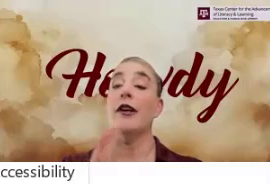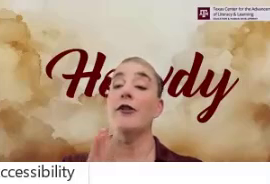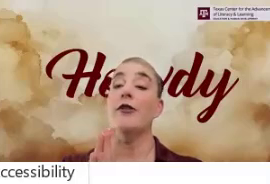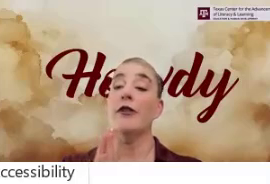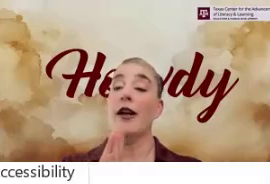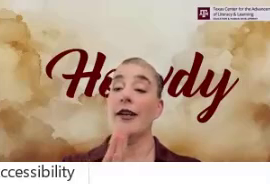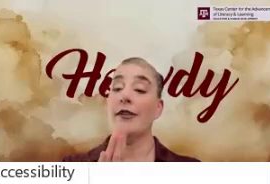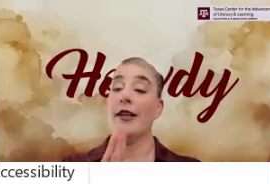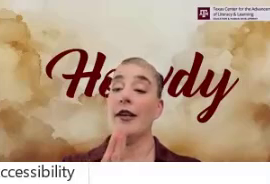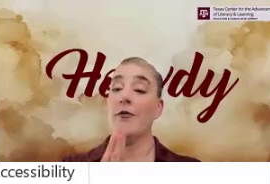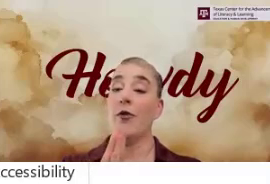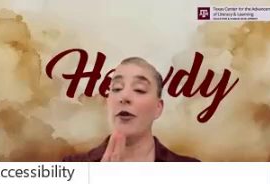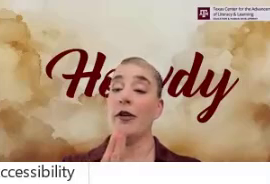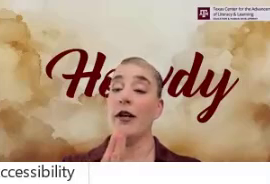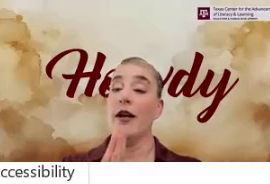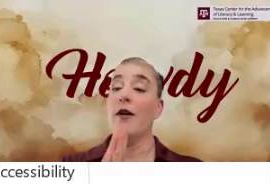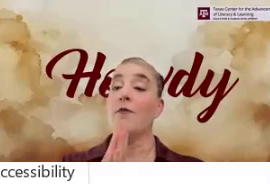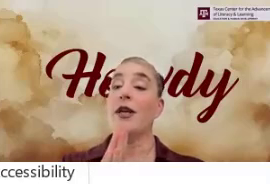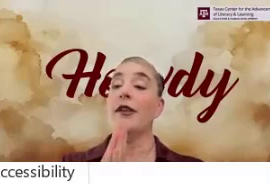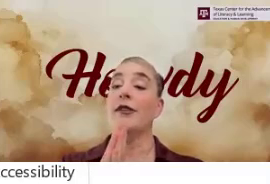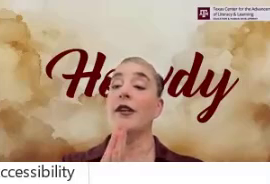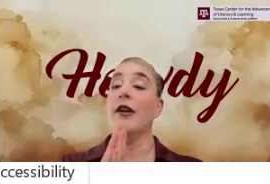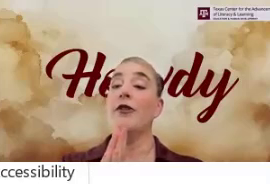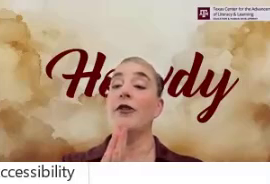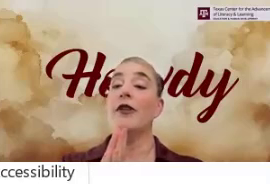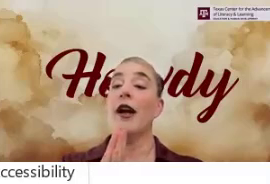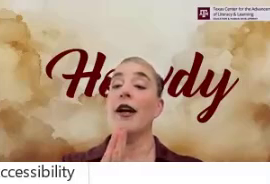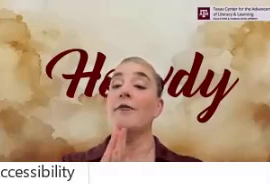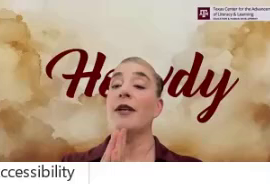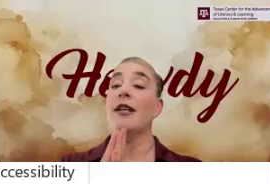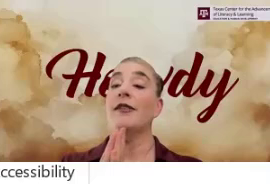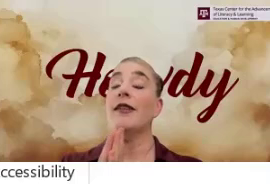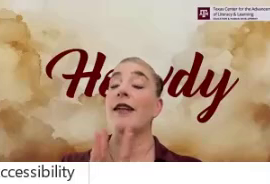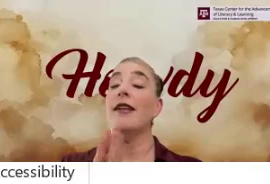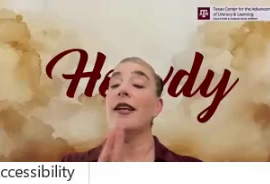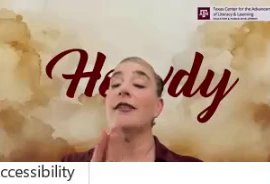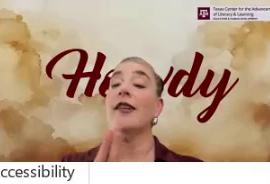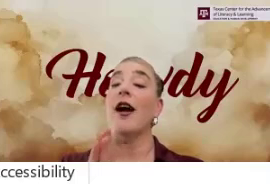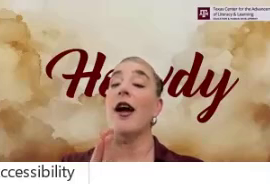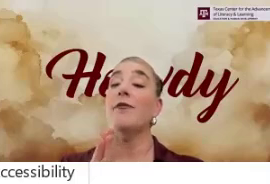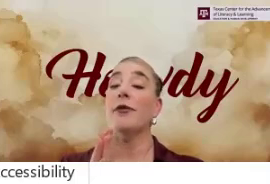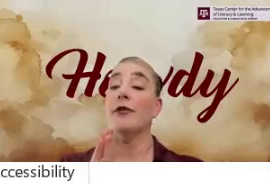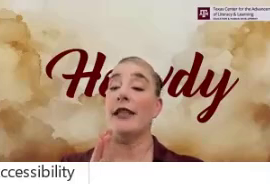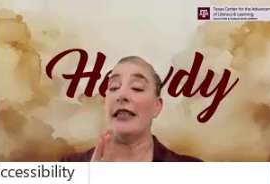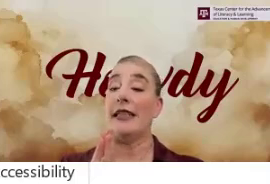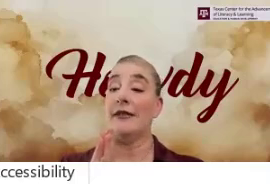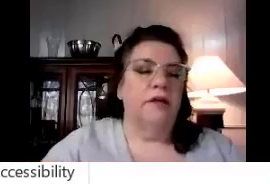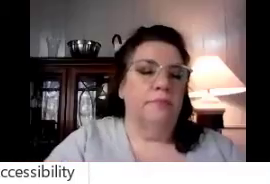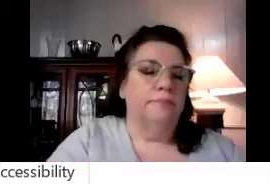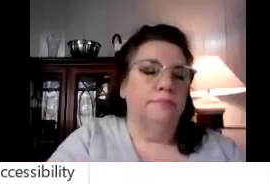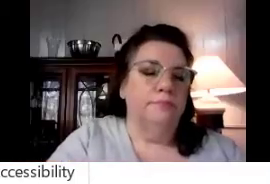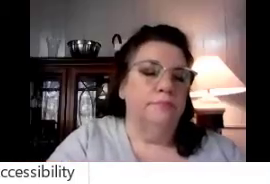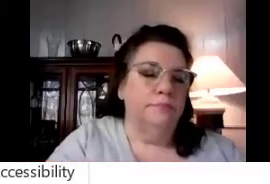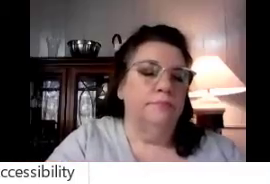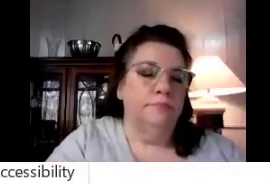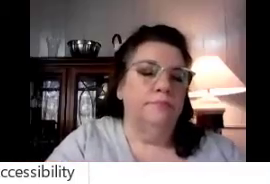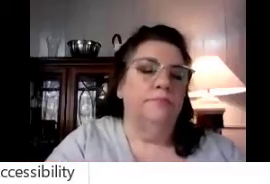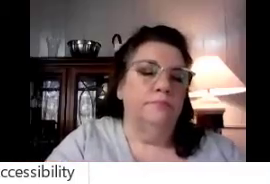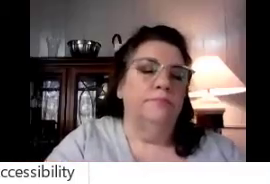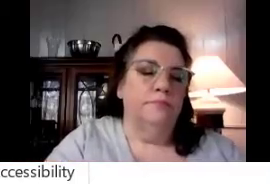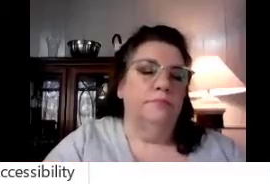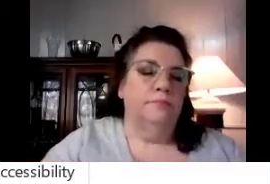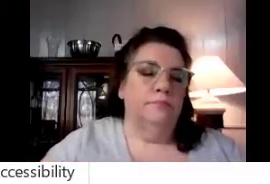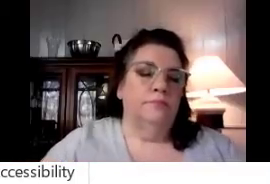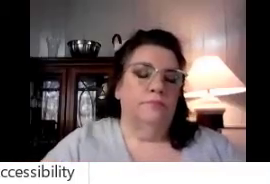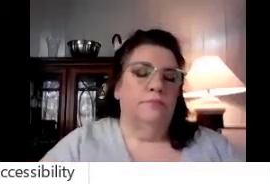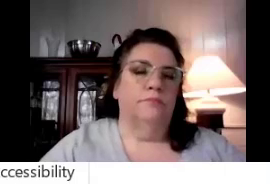to use underlines anymore, because an underline means they think it's a hyperlink. Okay,